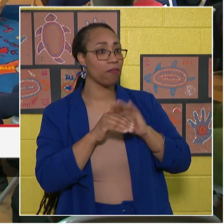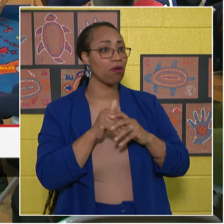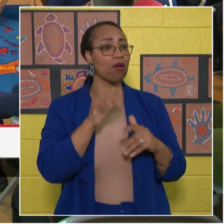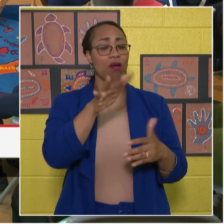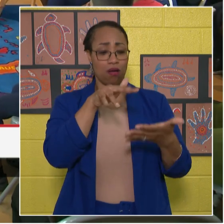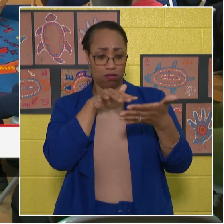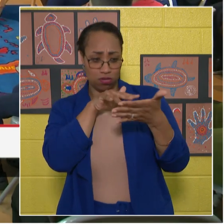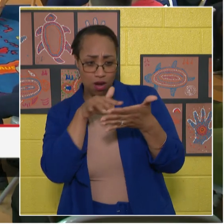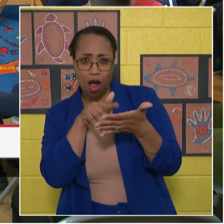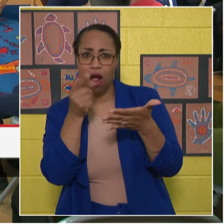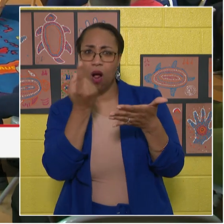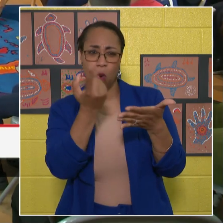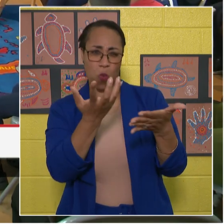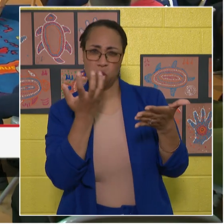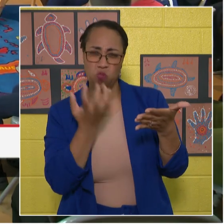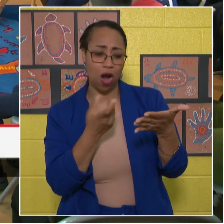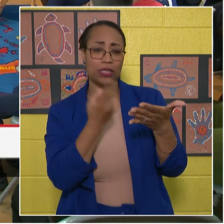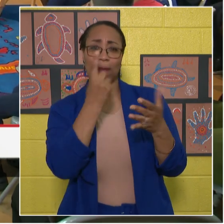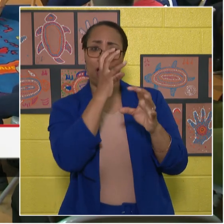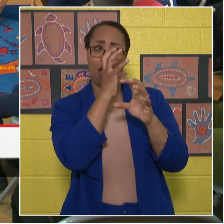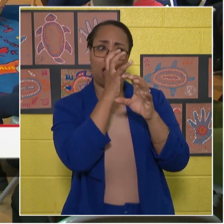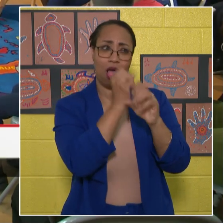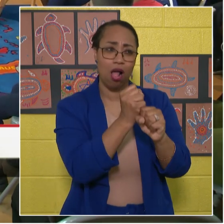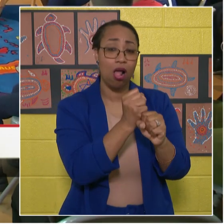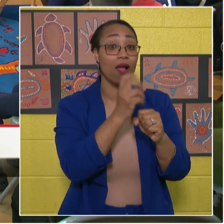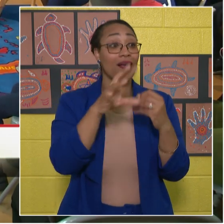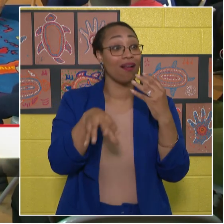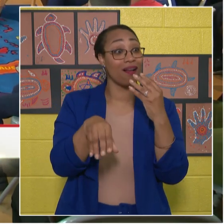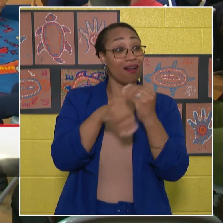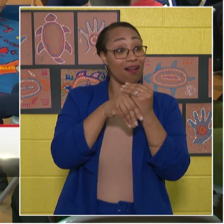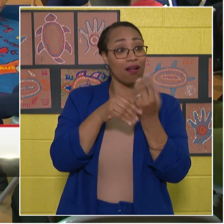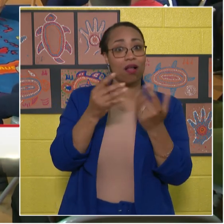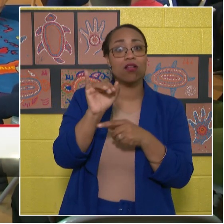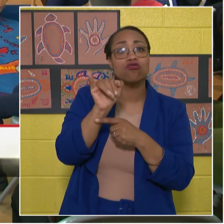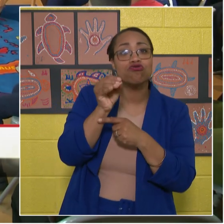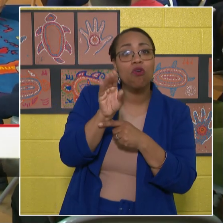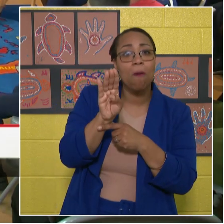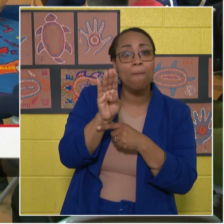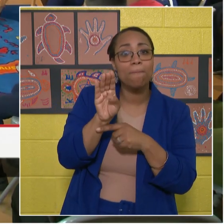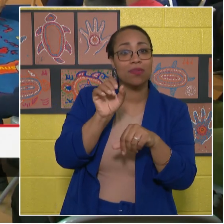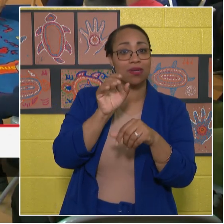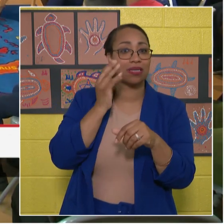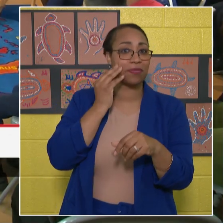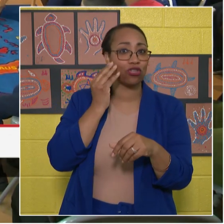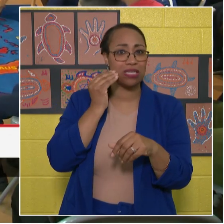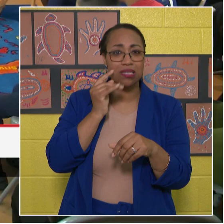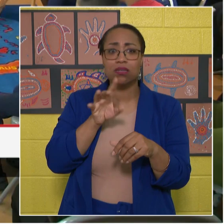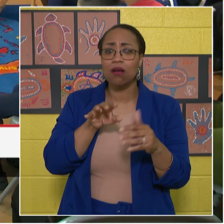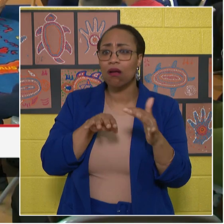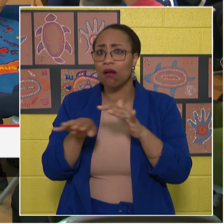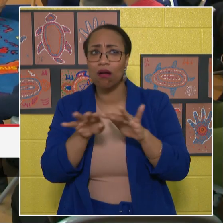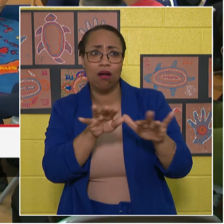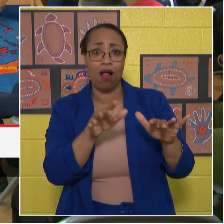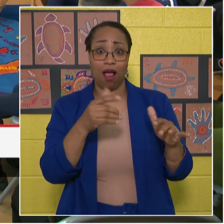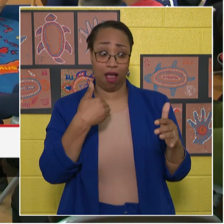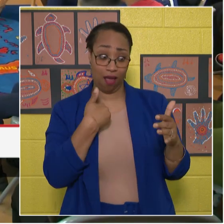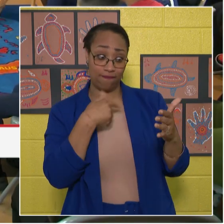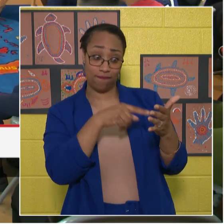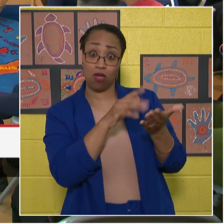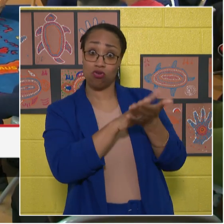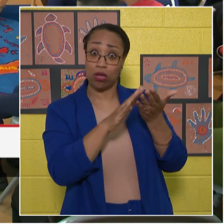some job experiences, that they're really committed to helping you learn what you want to do with your